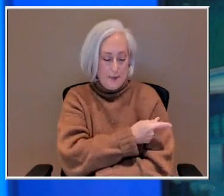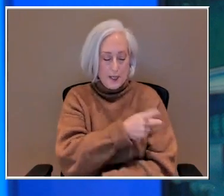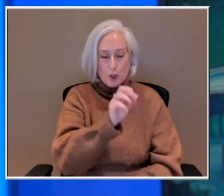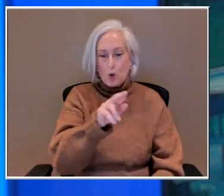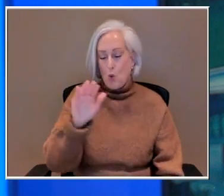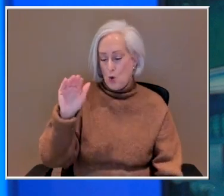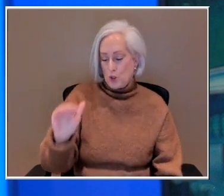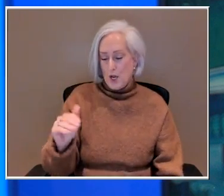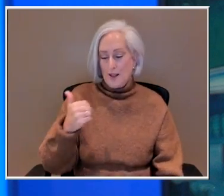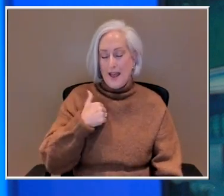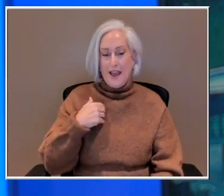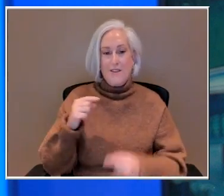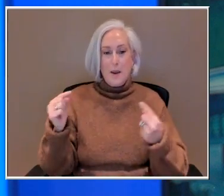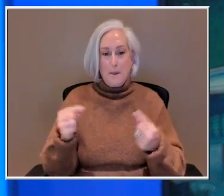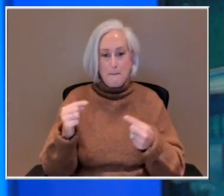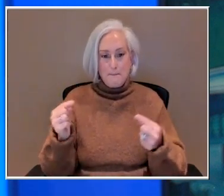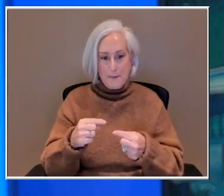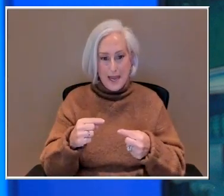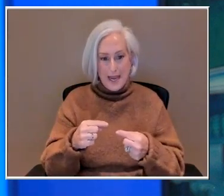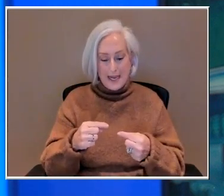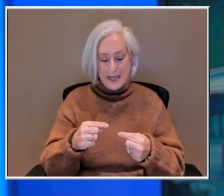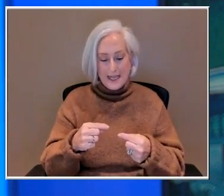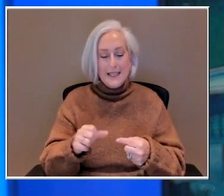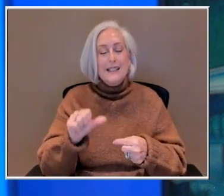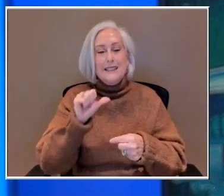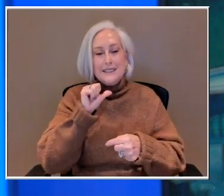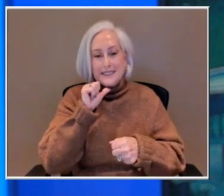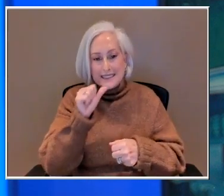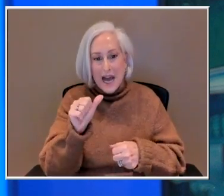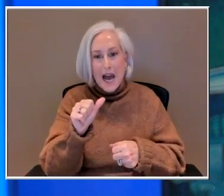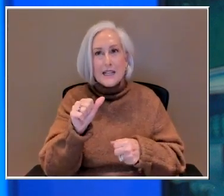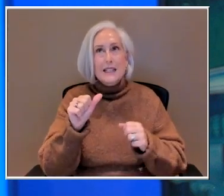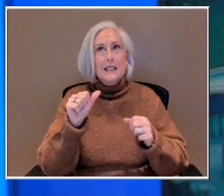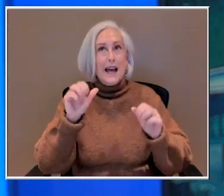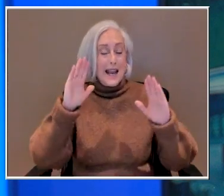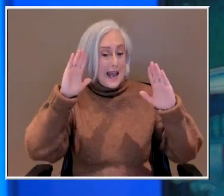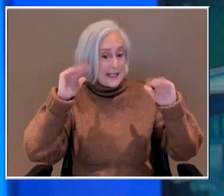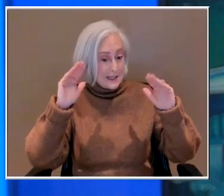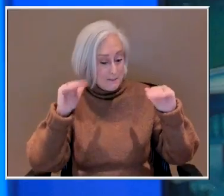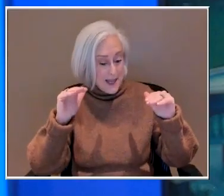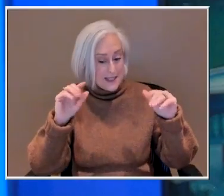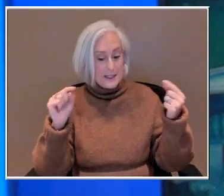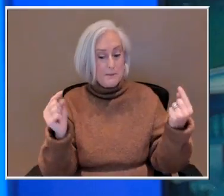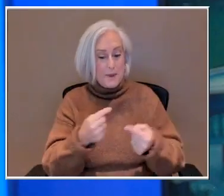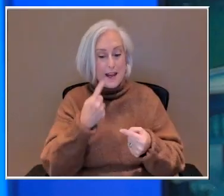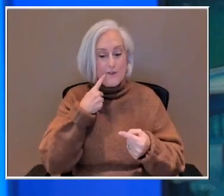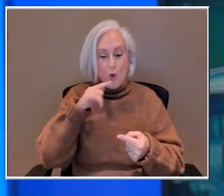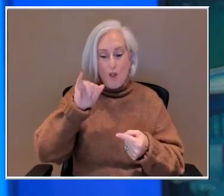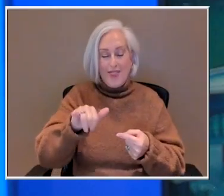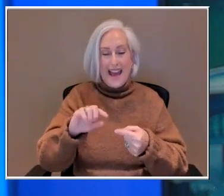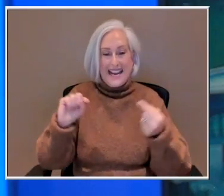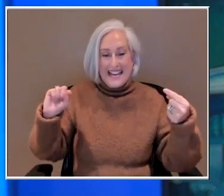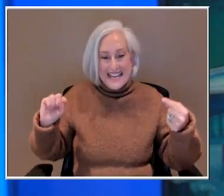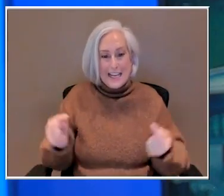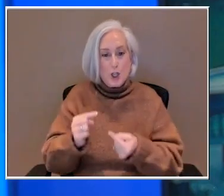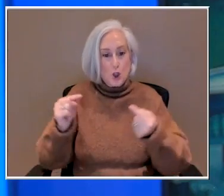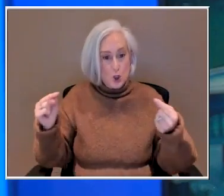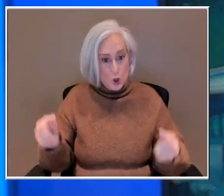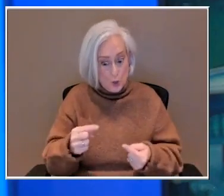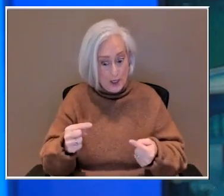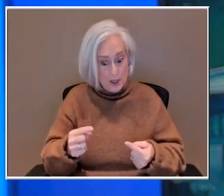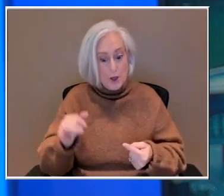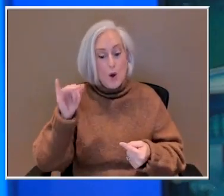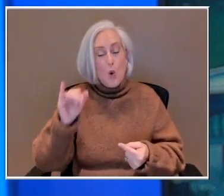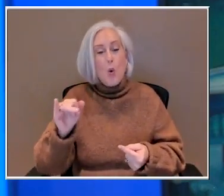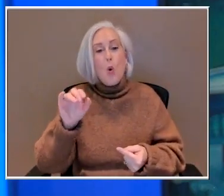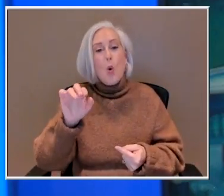the type of pain that one would expect based on that injury, certainly if it lasts longer than what would expect for typical